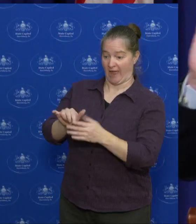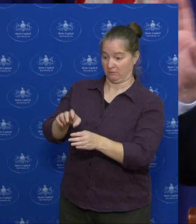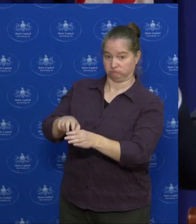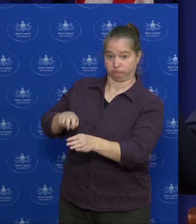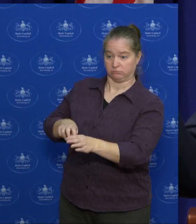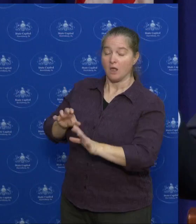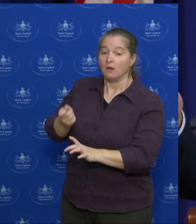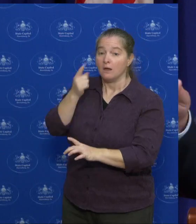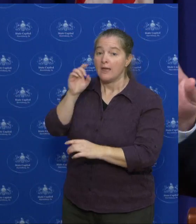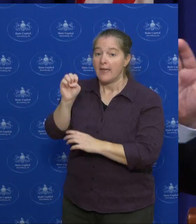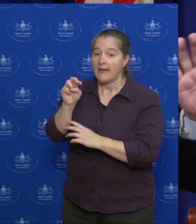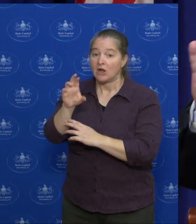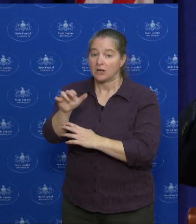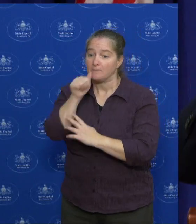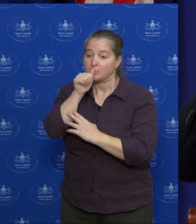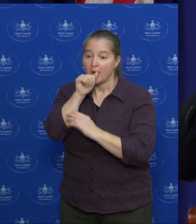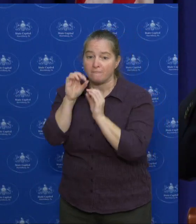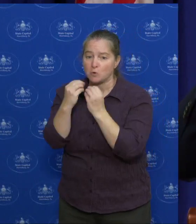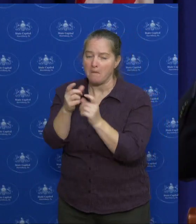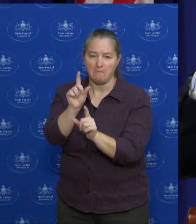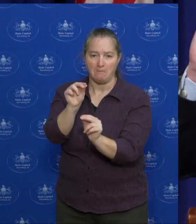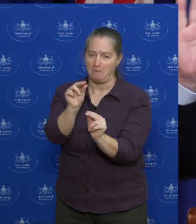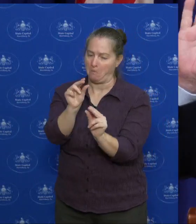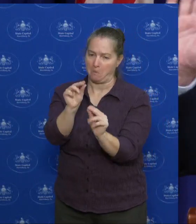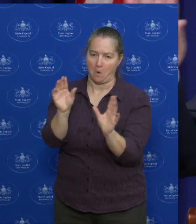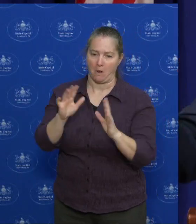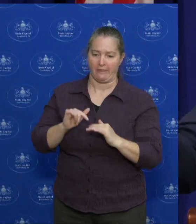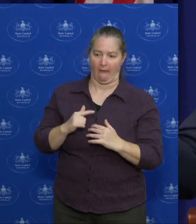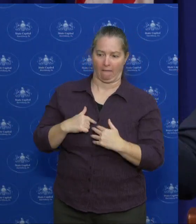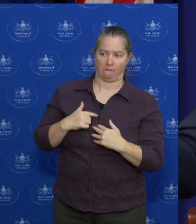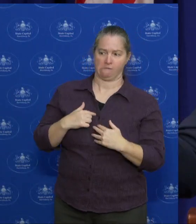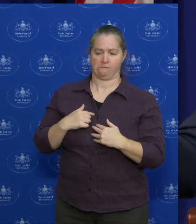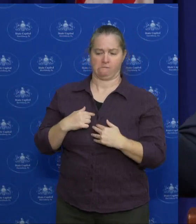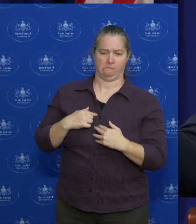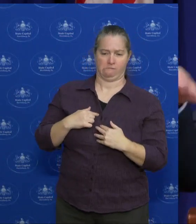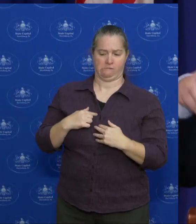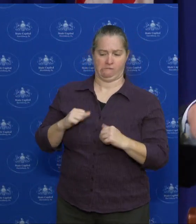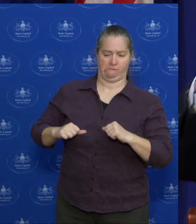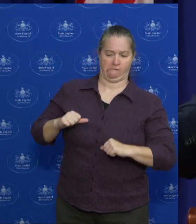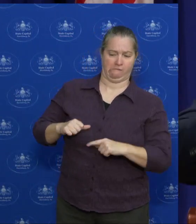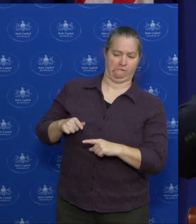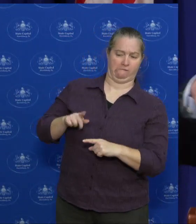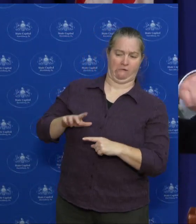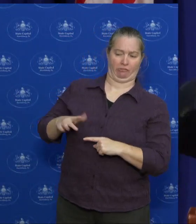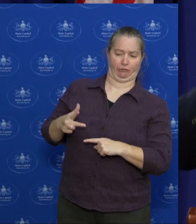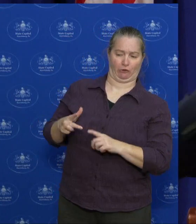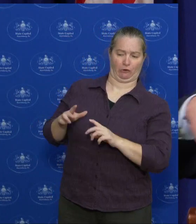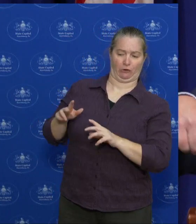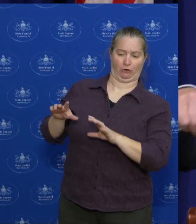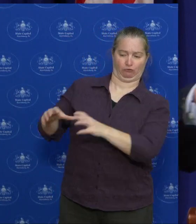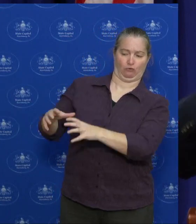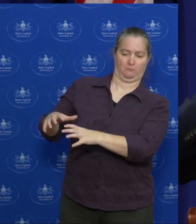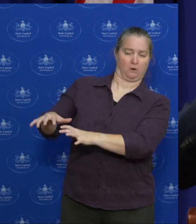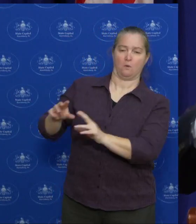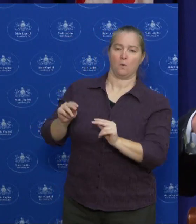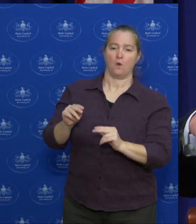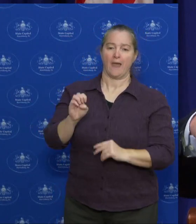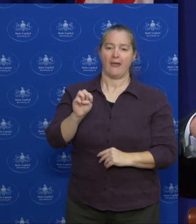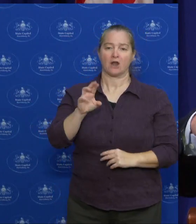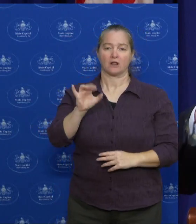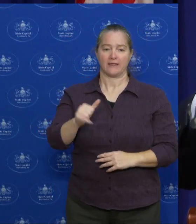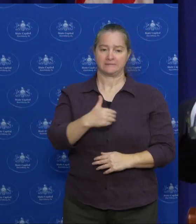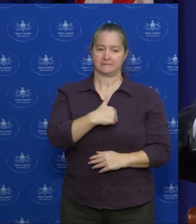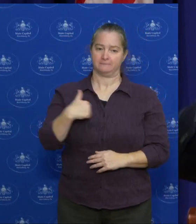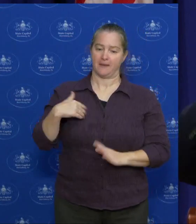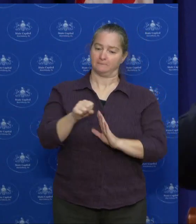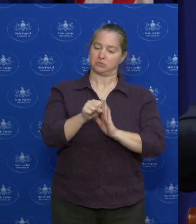not a private organization. It is not some shadowy third-party organization. ERIC is made up of the member